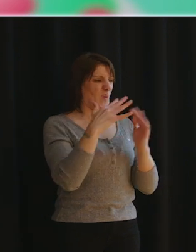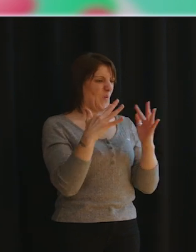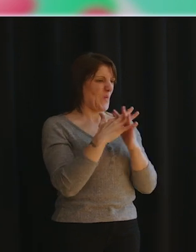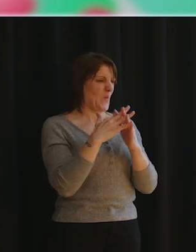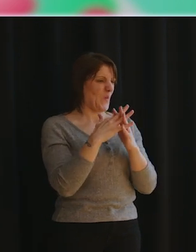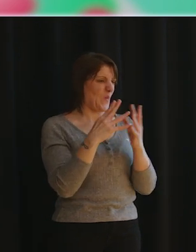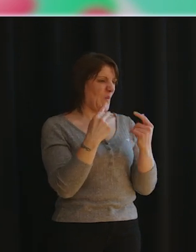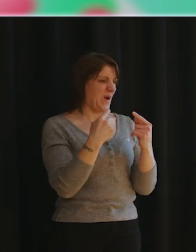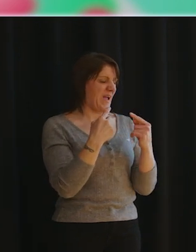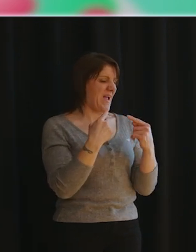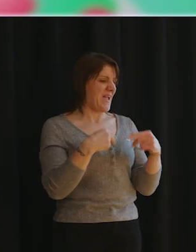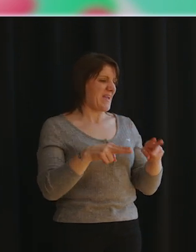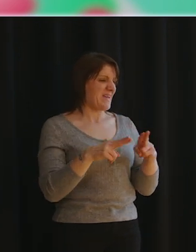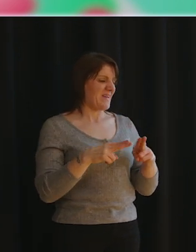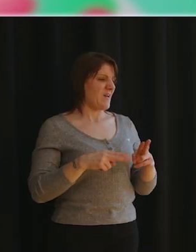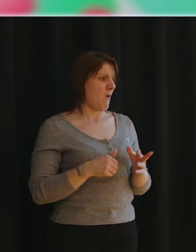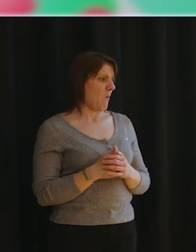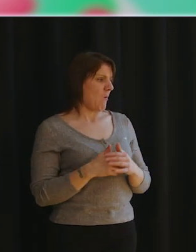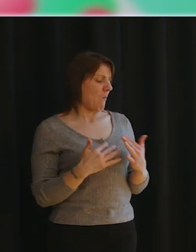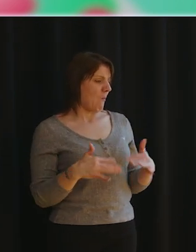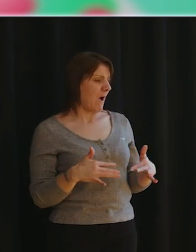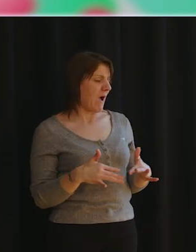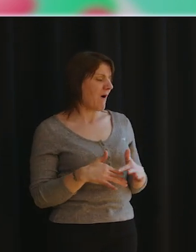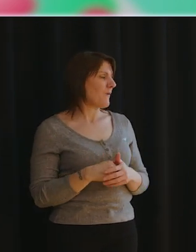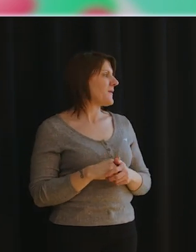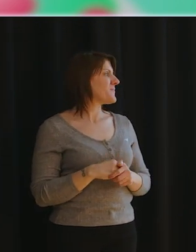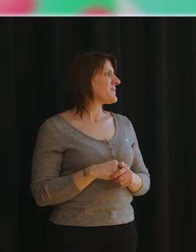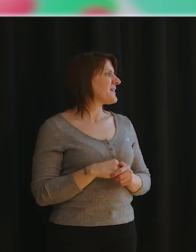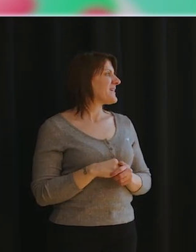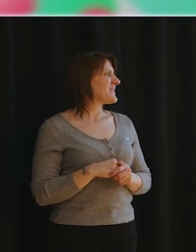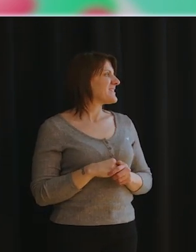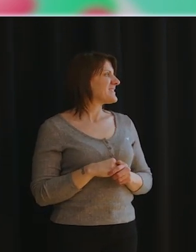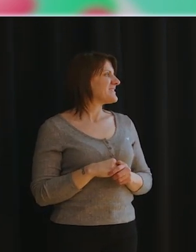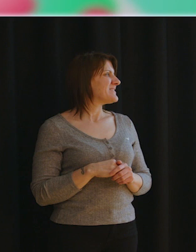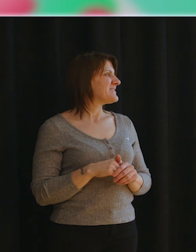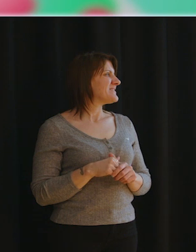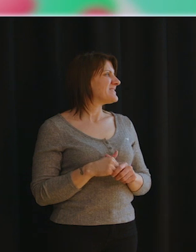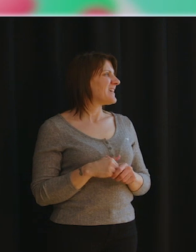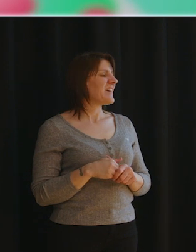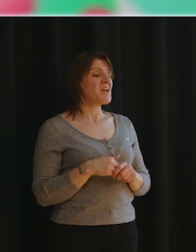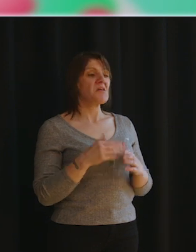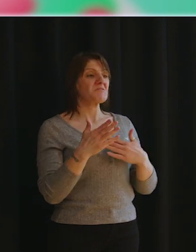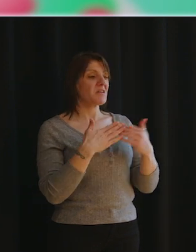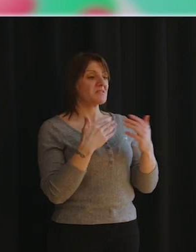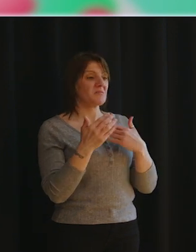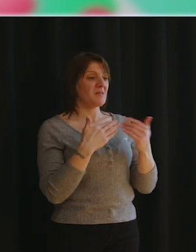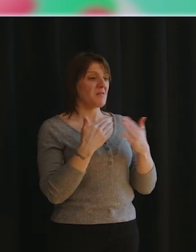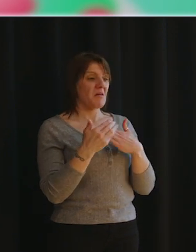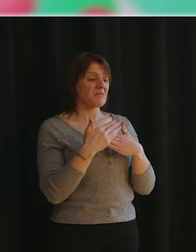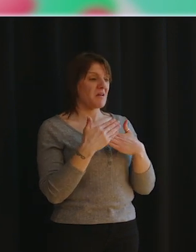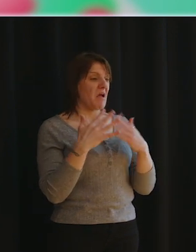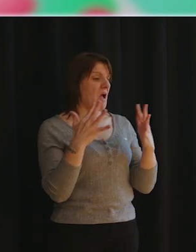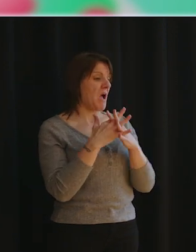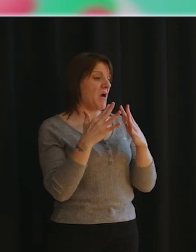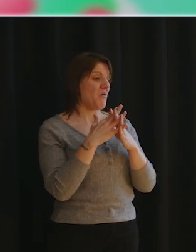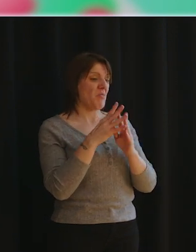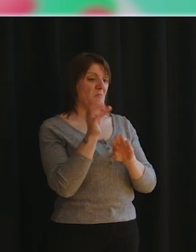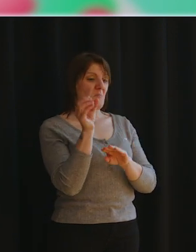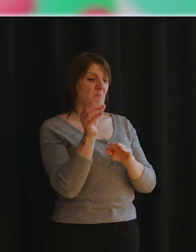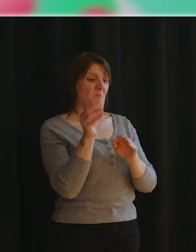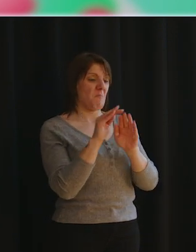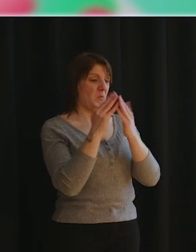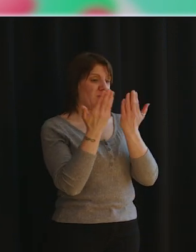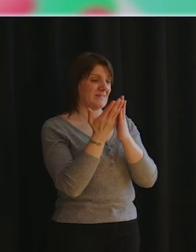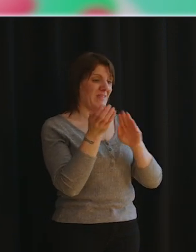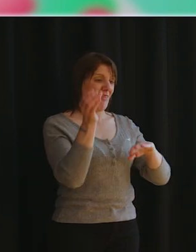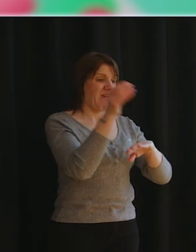Spines, who would have thought that they need to face out, or even the books needs to be vertical on the shelf? I mean, it doesn't matter, the books are back on the shelf. That's picking